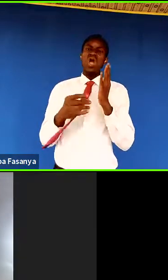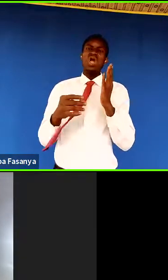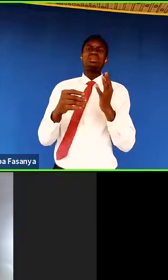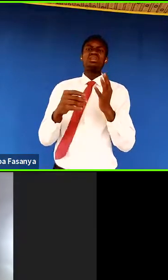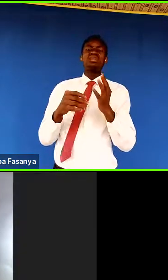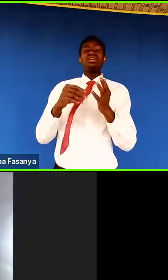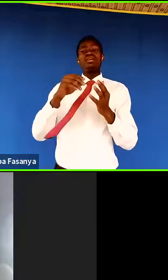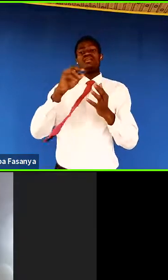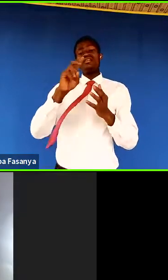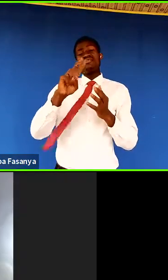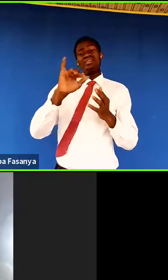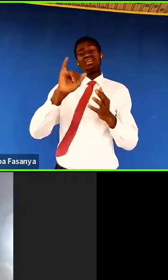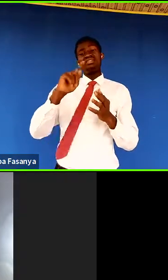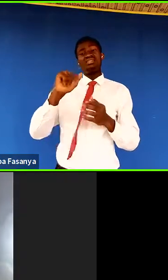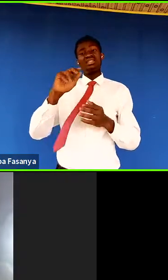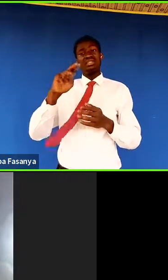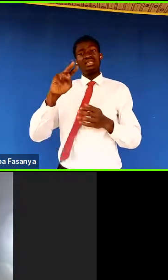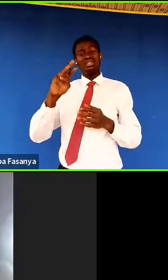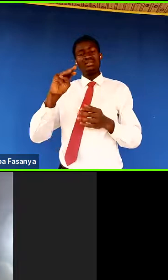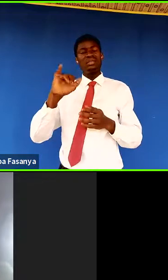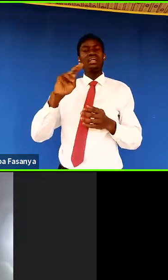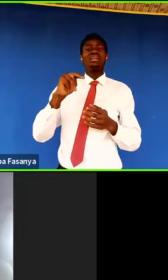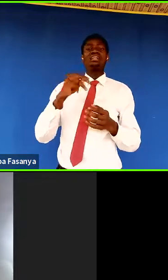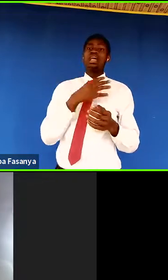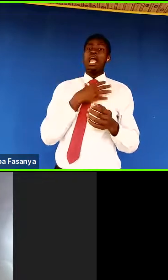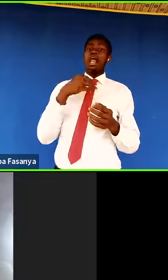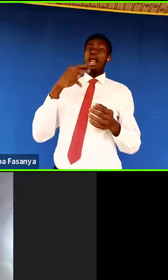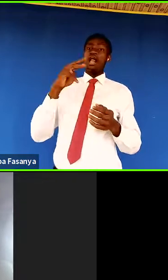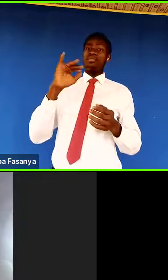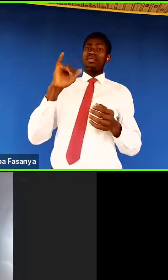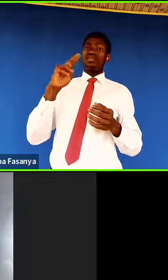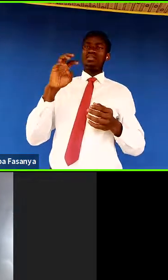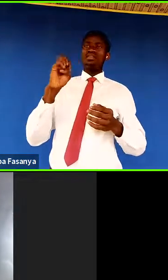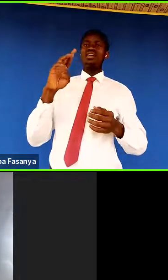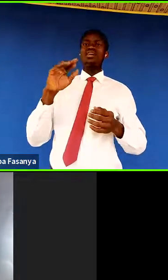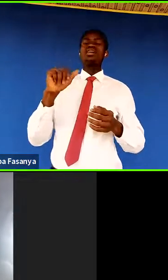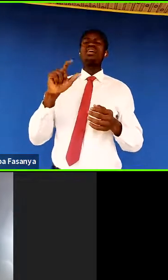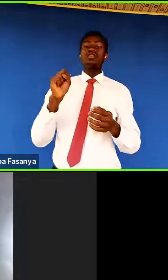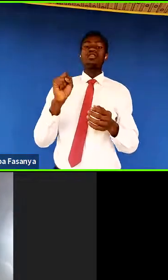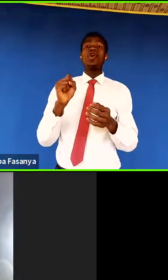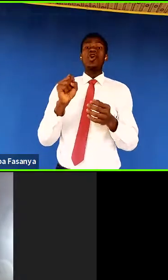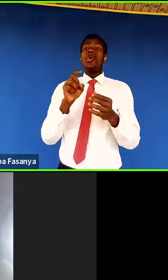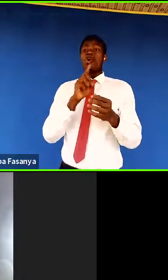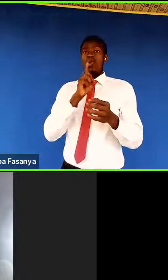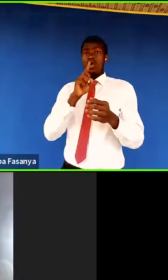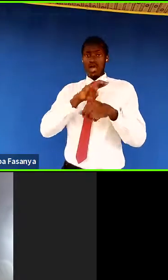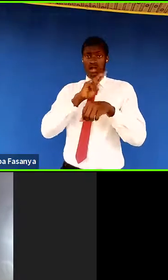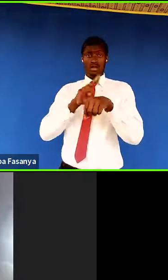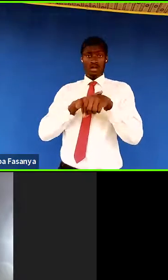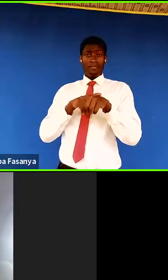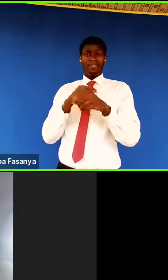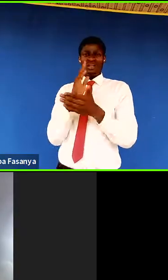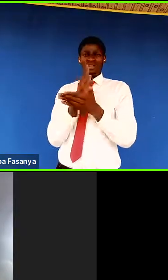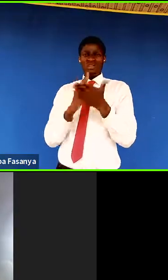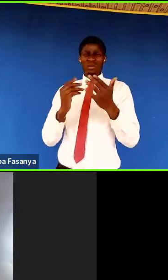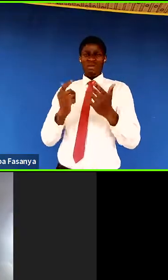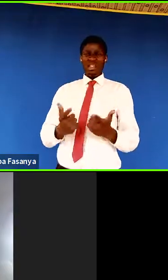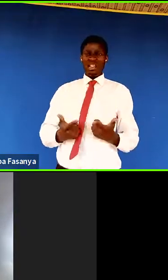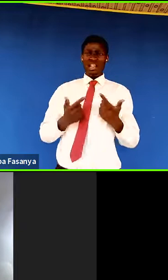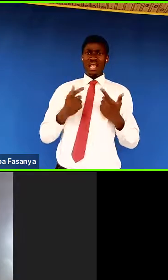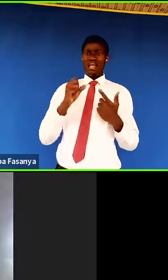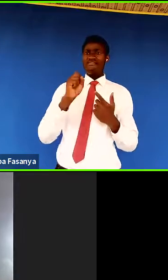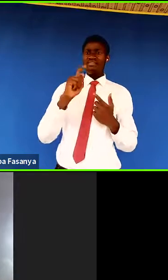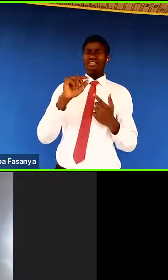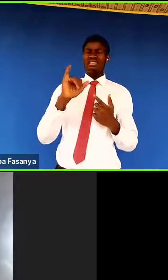However, there are lifestyles that are not healthy, okay? For instance, that we pick up. okay, as a result of habits. For